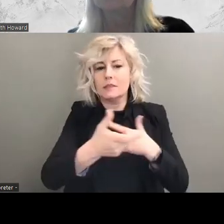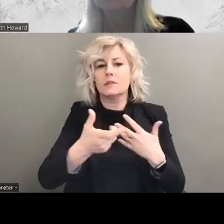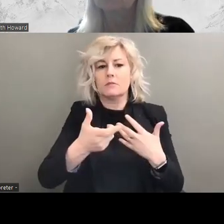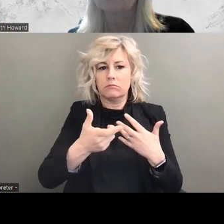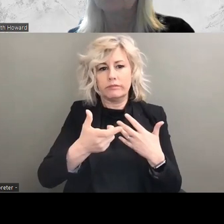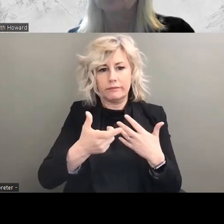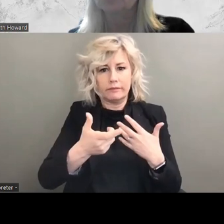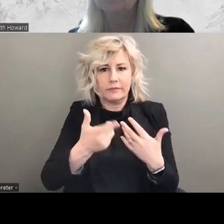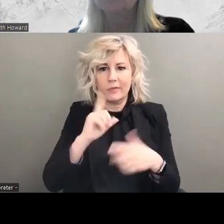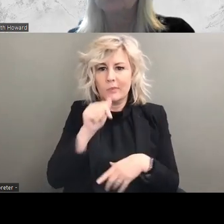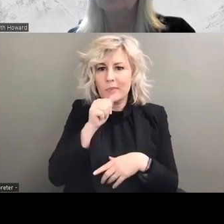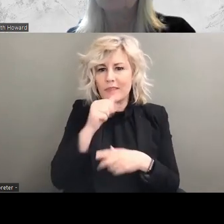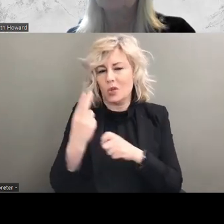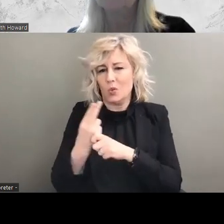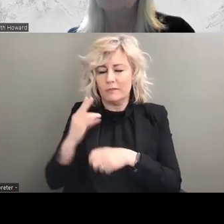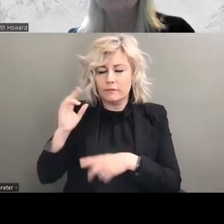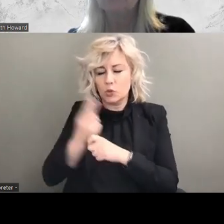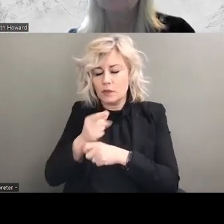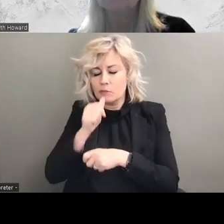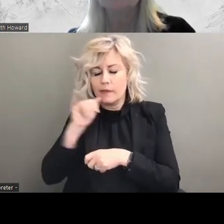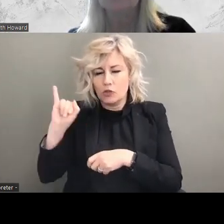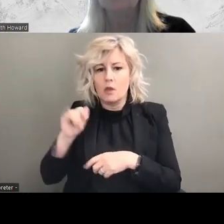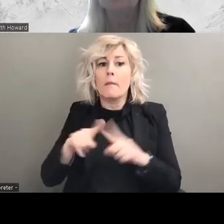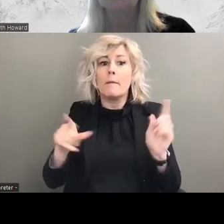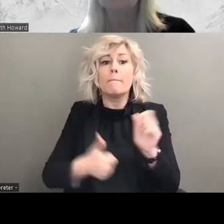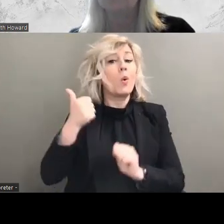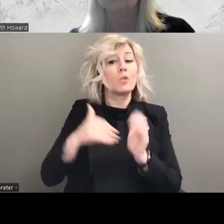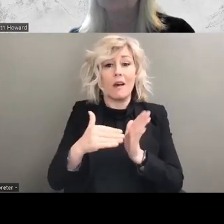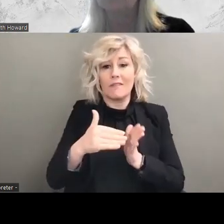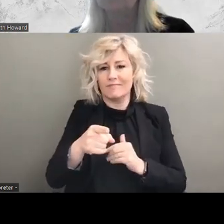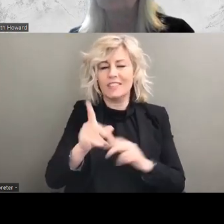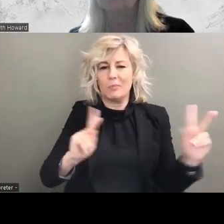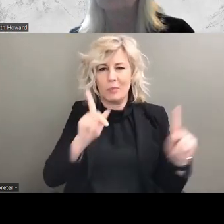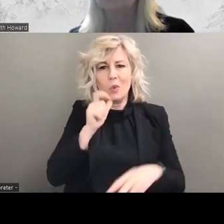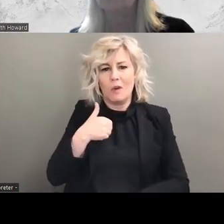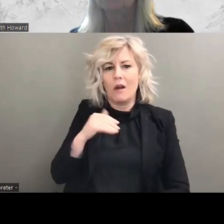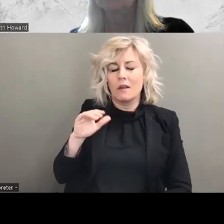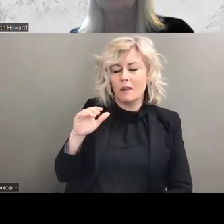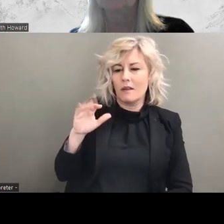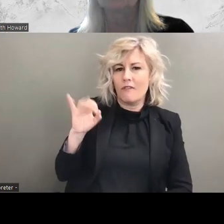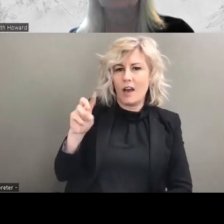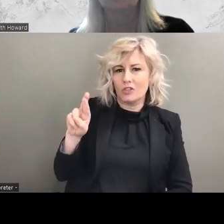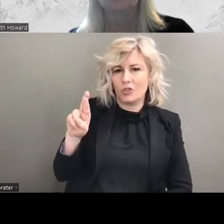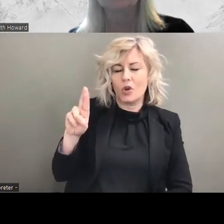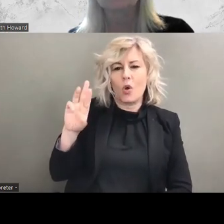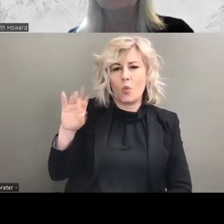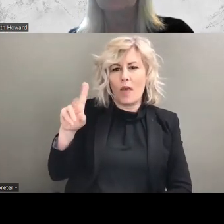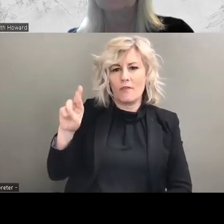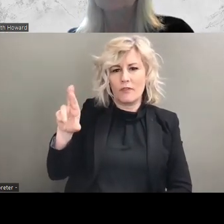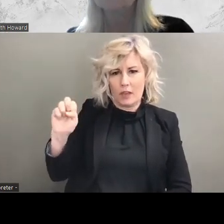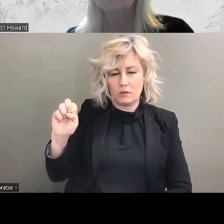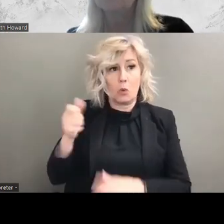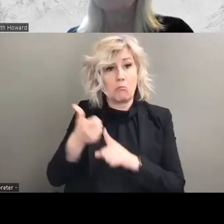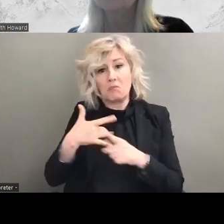using private insurance. But most often, these are kids who are in the foster care system or the child welfare system, so wards of the